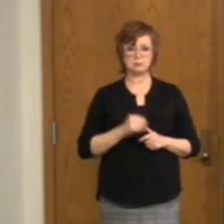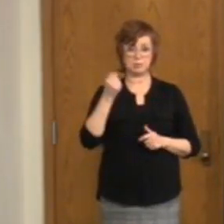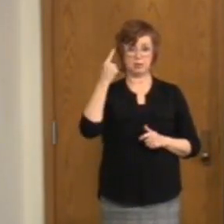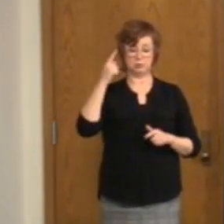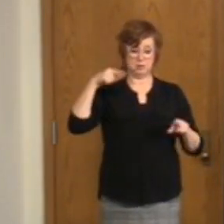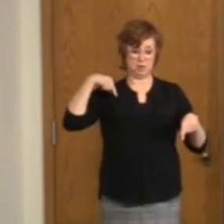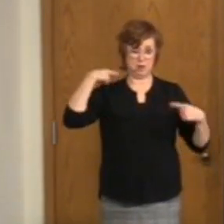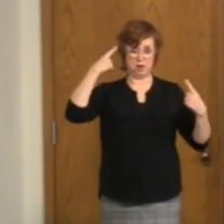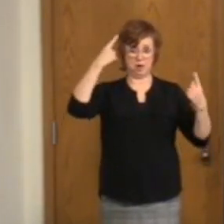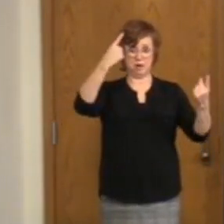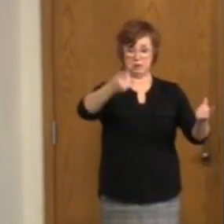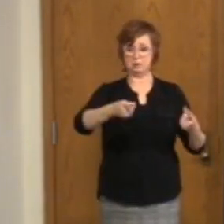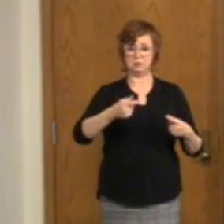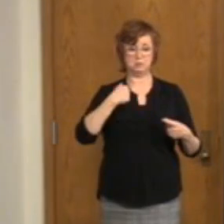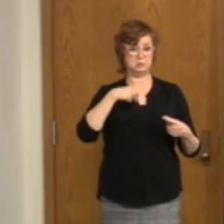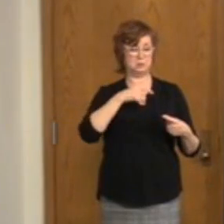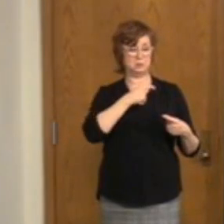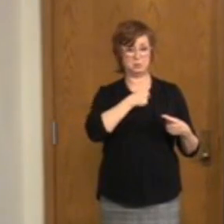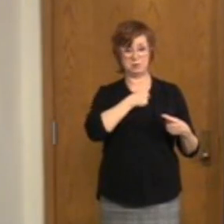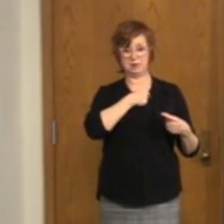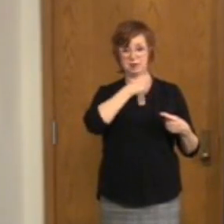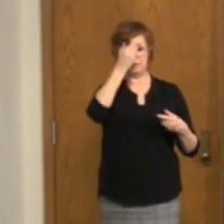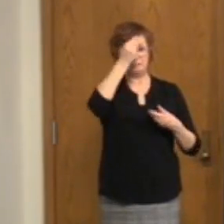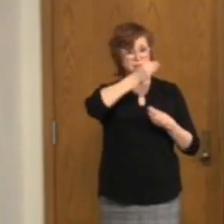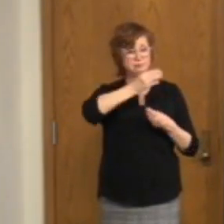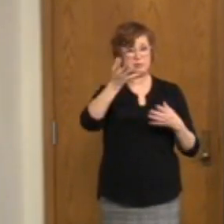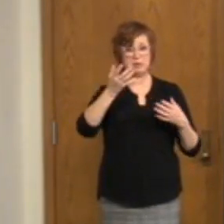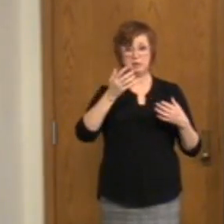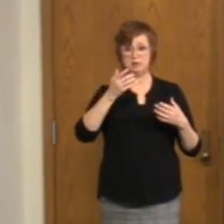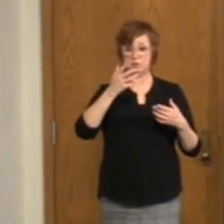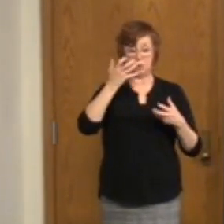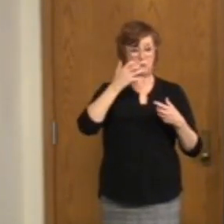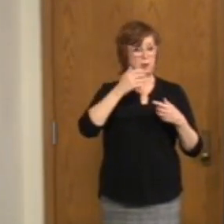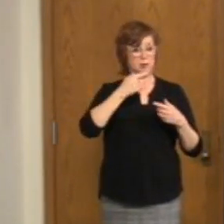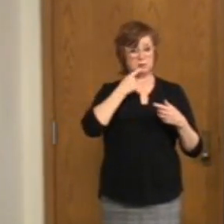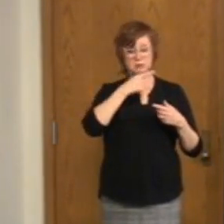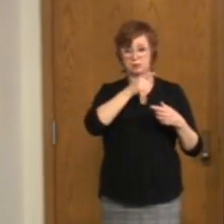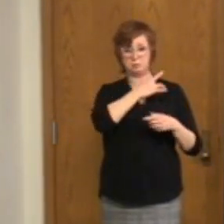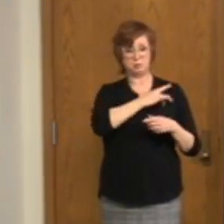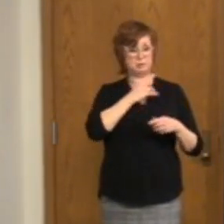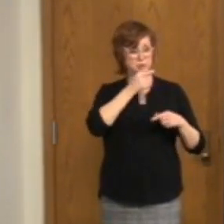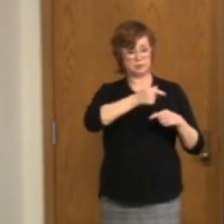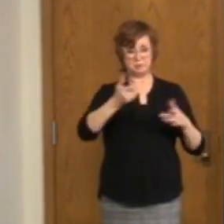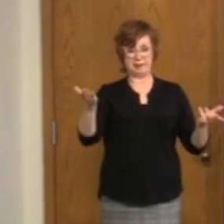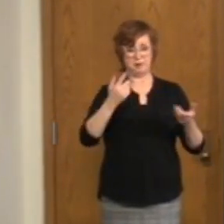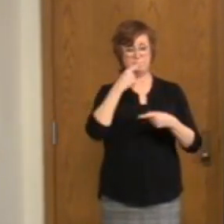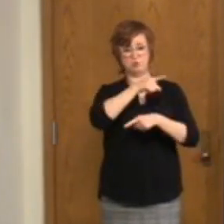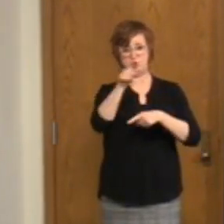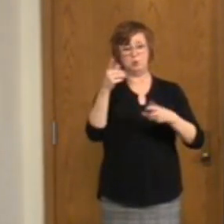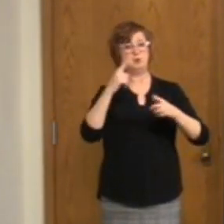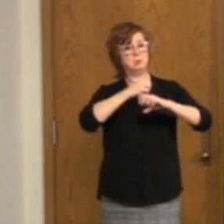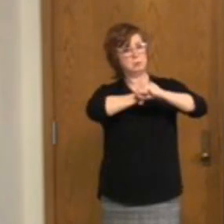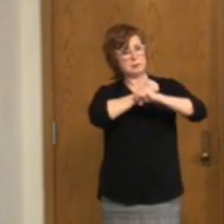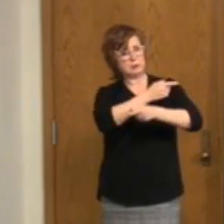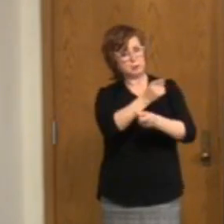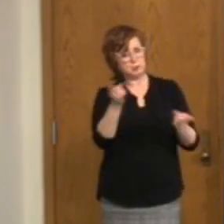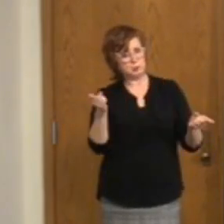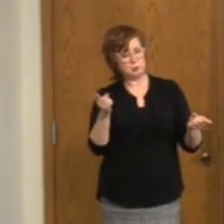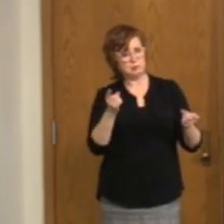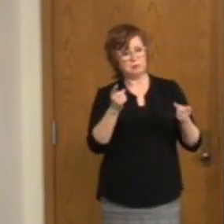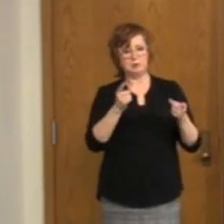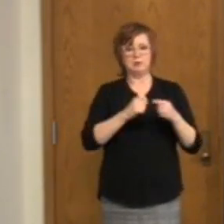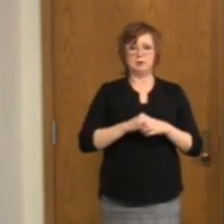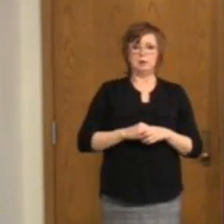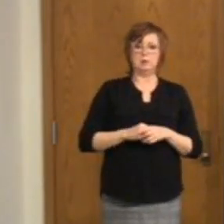clear that the provincial government will be here to, protect the citizens of this province with the decisions that we make alongside with